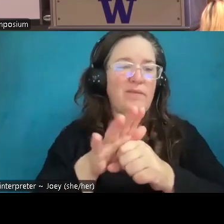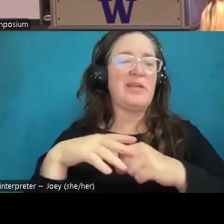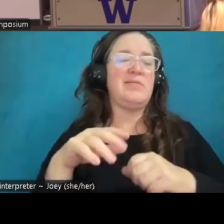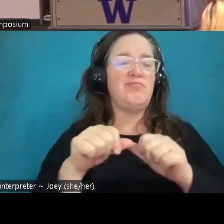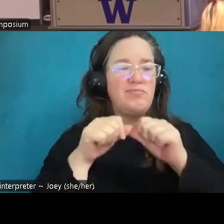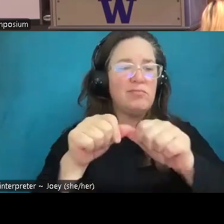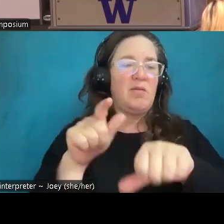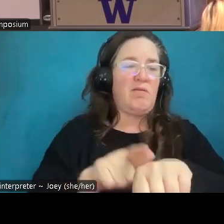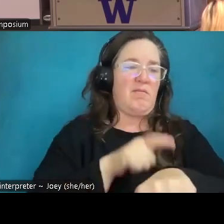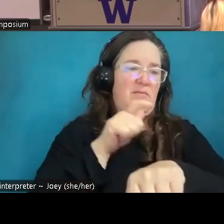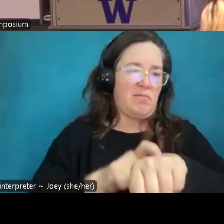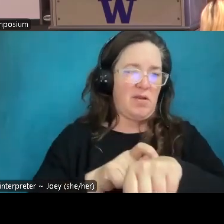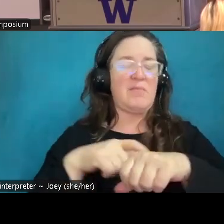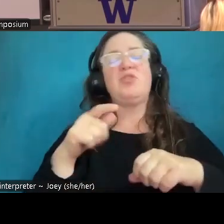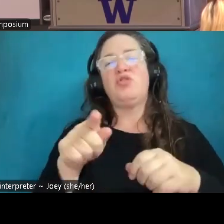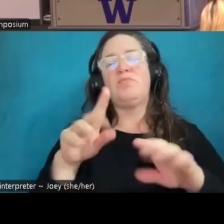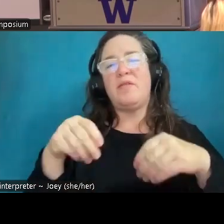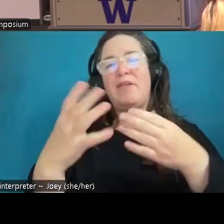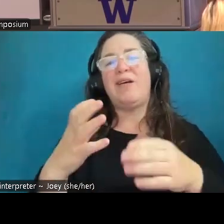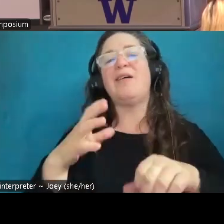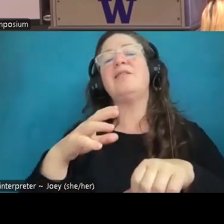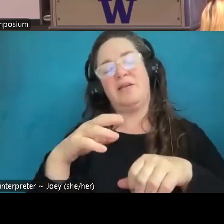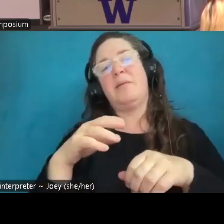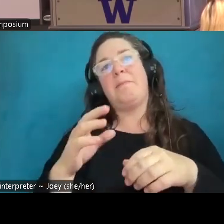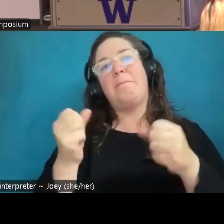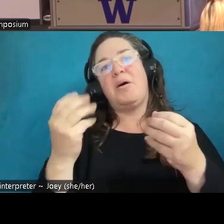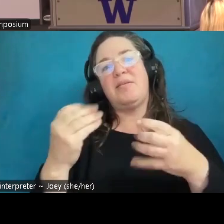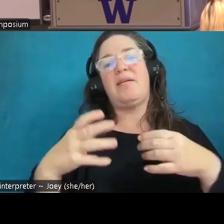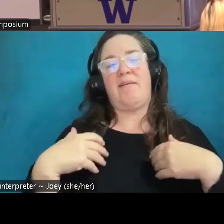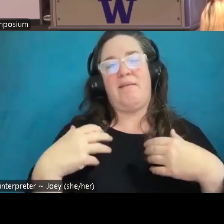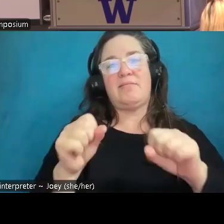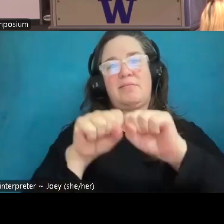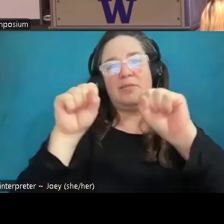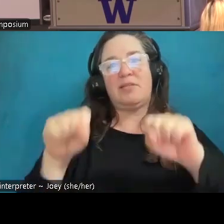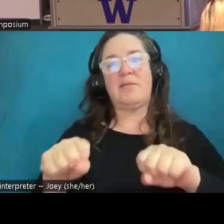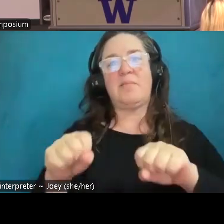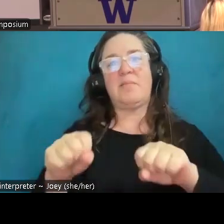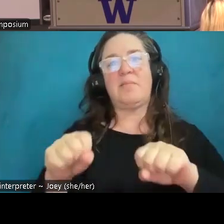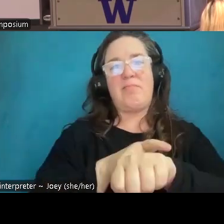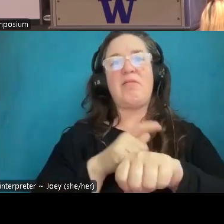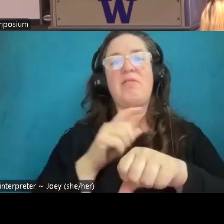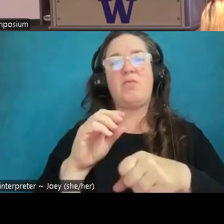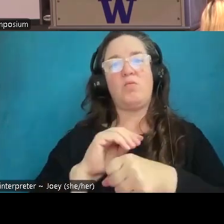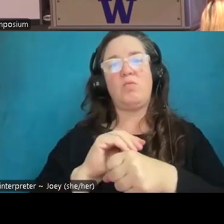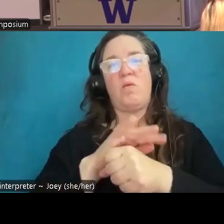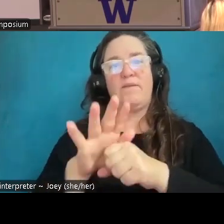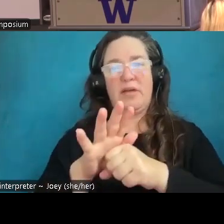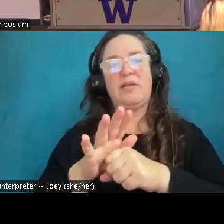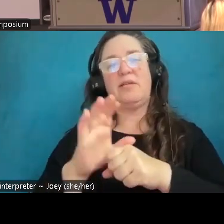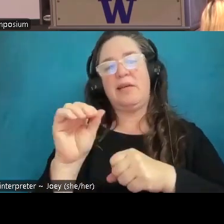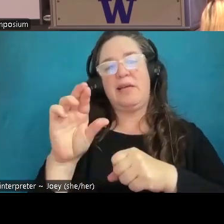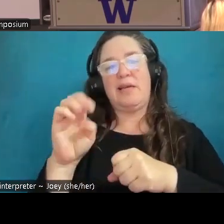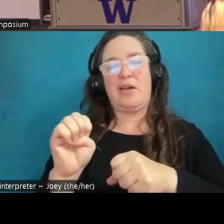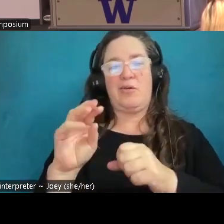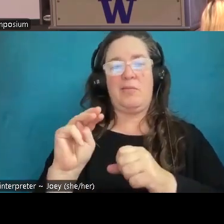COVID Collaborative, a multi-health system long COVID coordinated care model. She is the Grady Site PI for the NHL BI